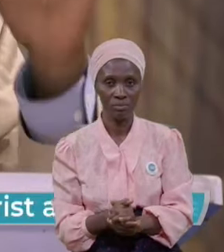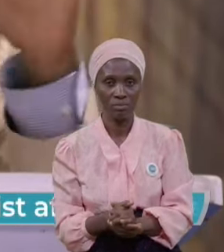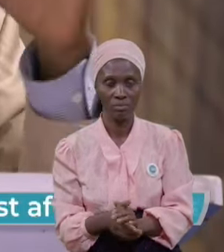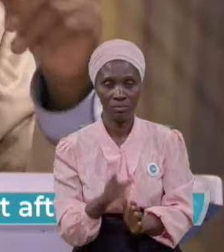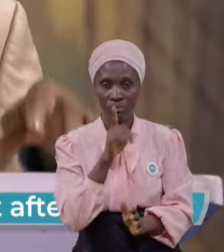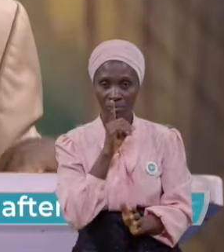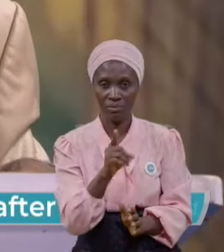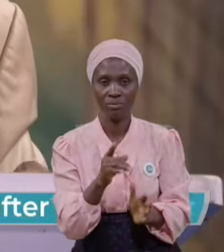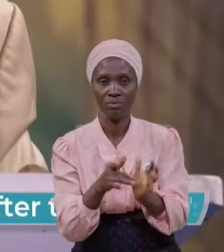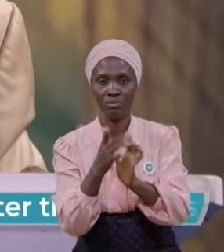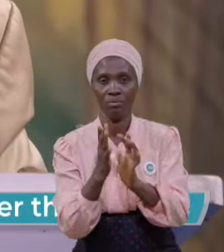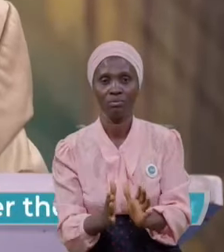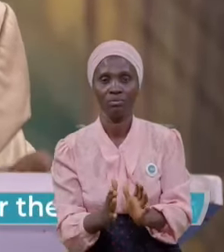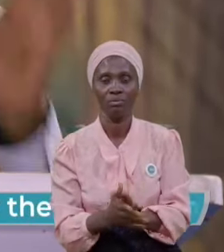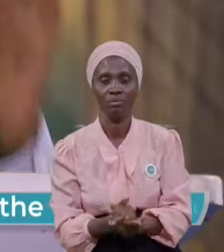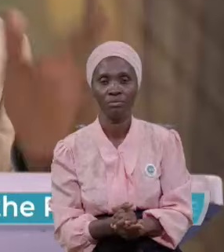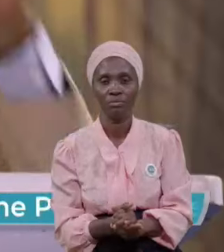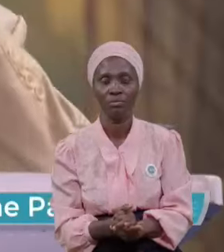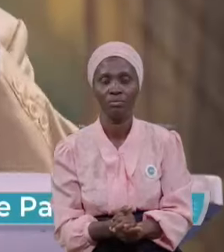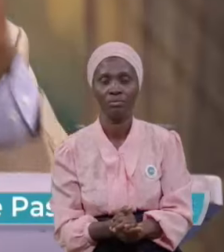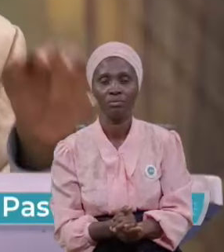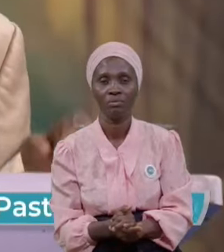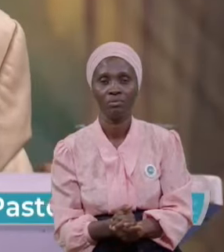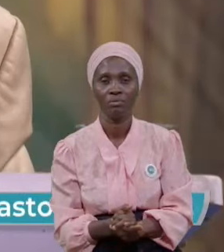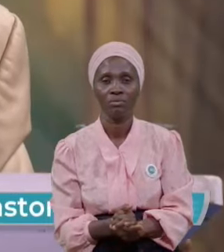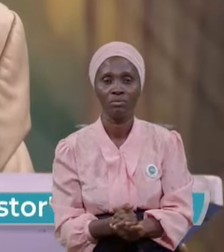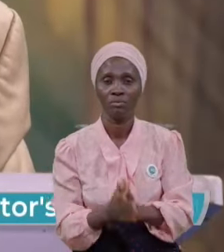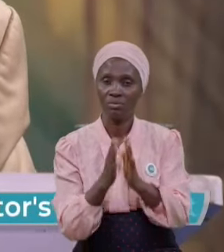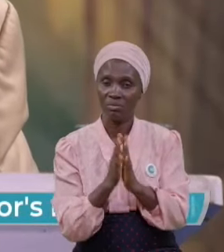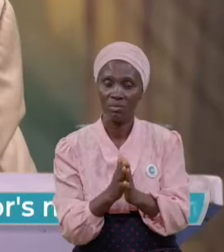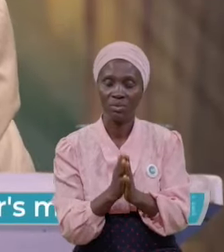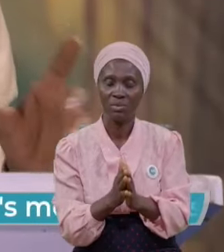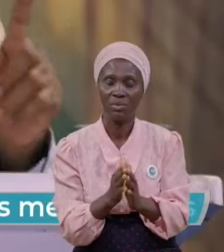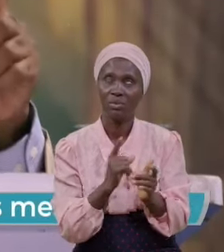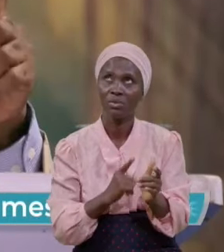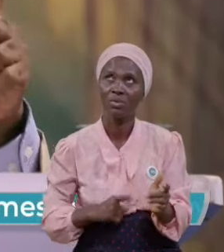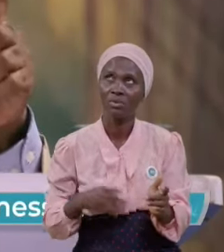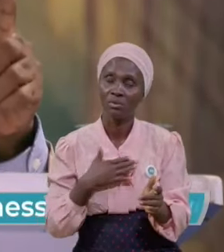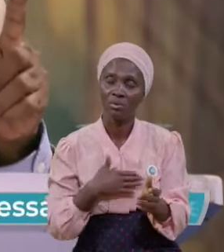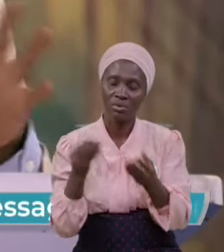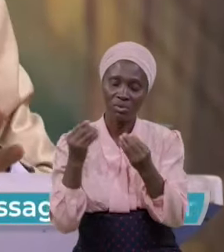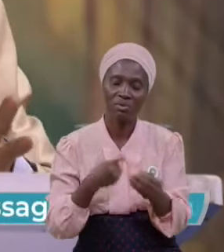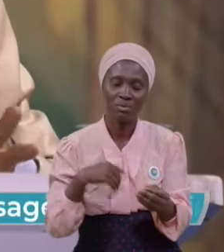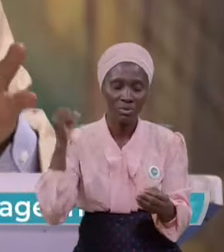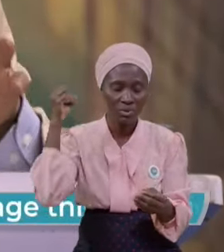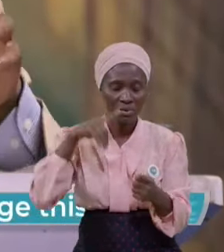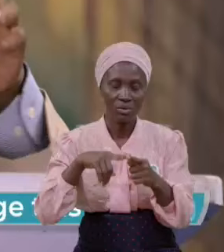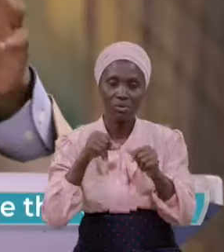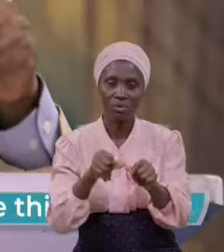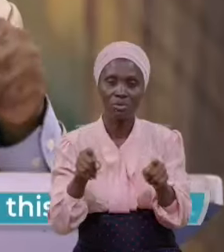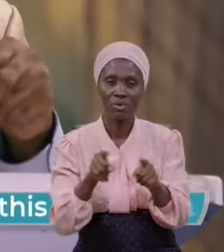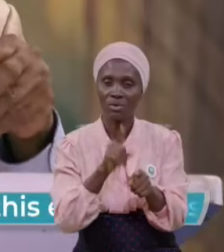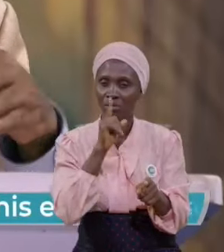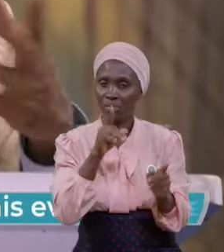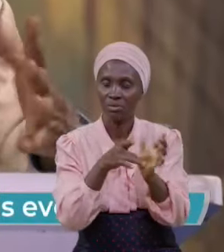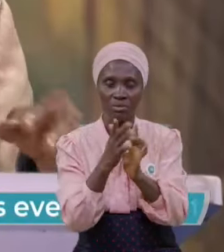Lord, give me grace to remain actual Christian. Even if you didn't stand up, but you are not actually